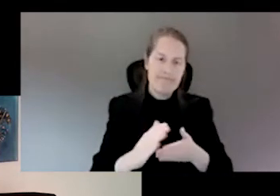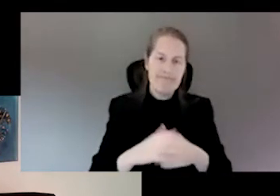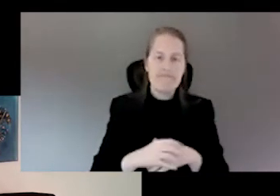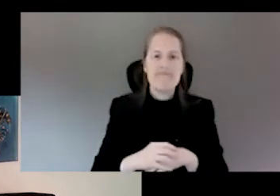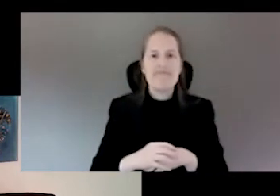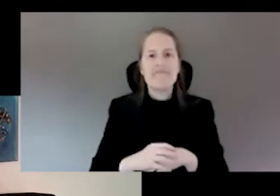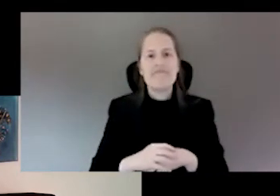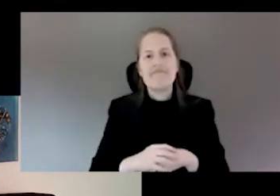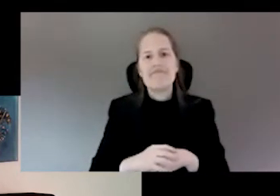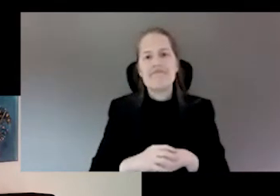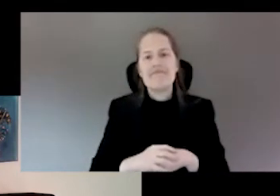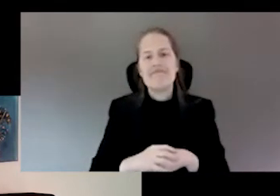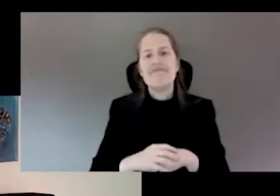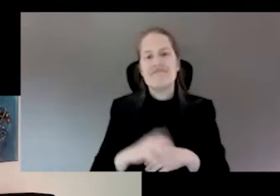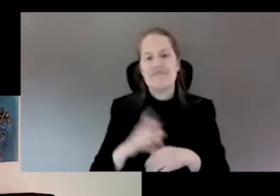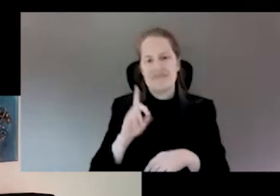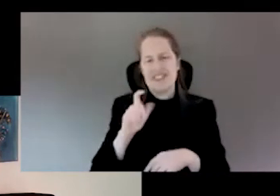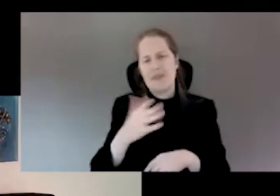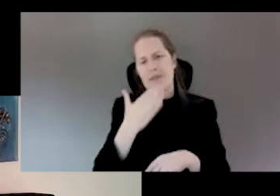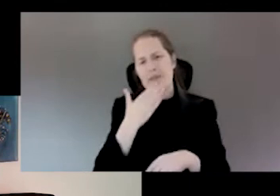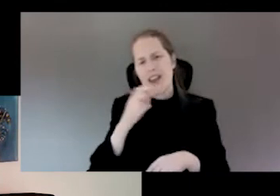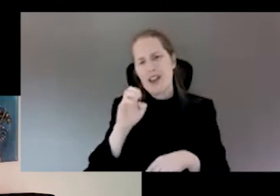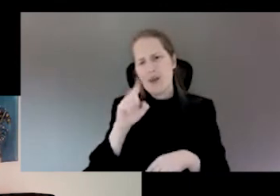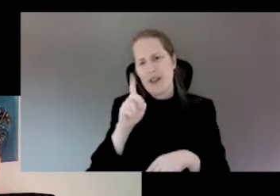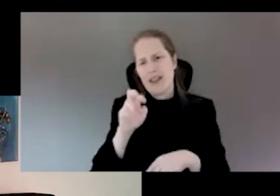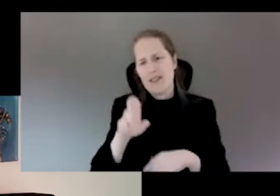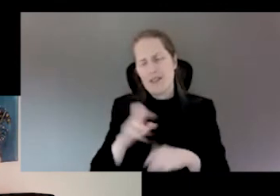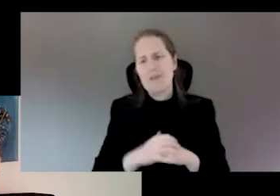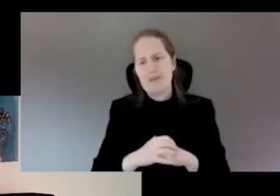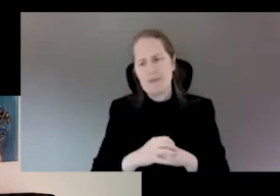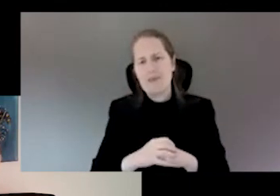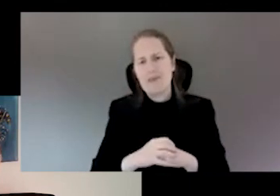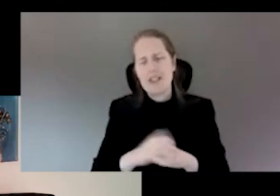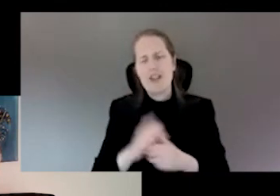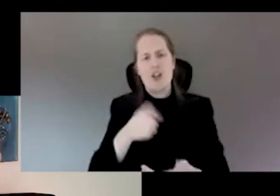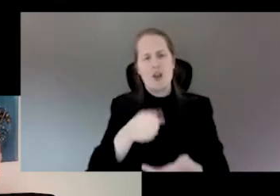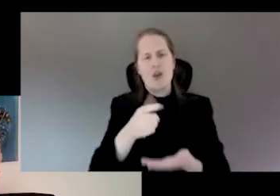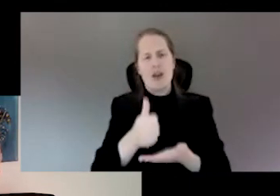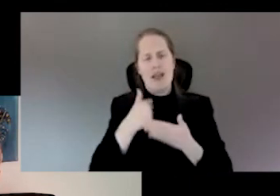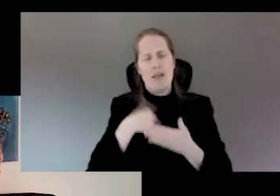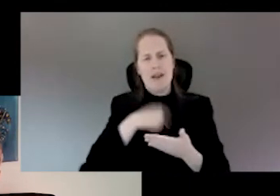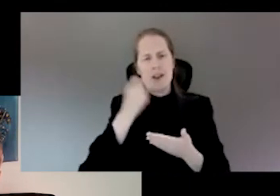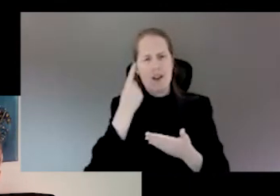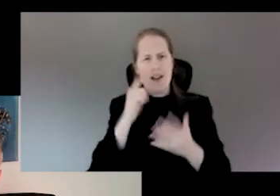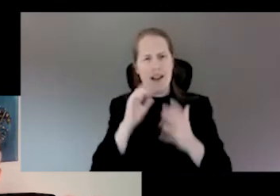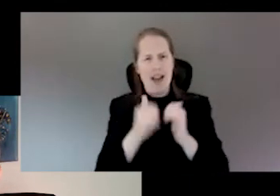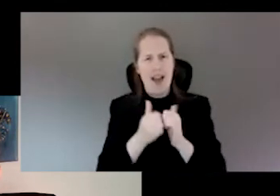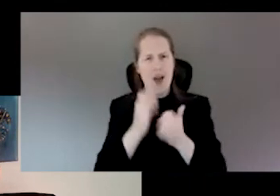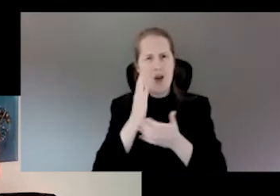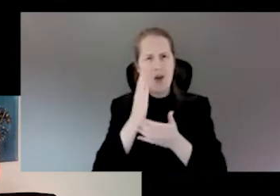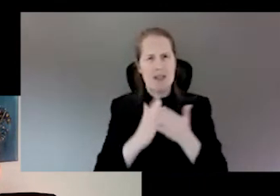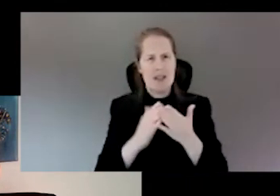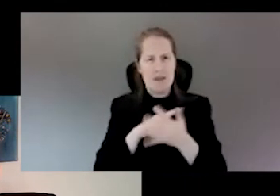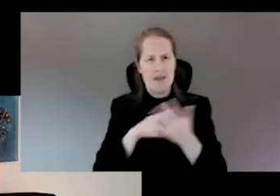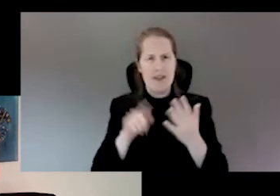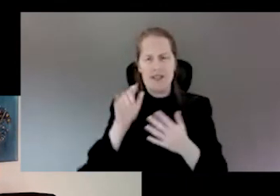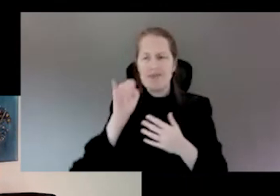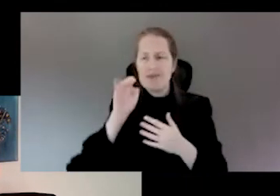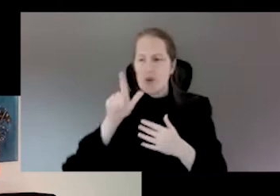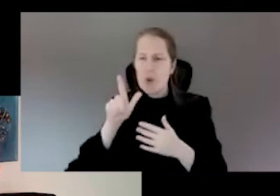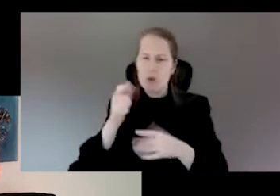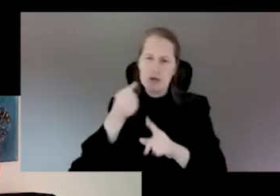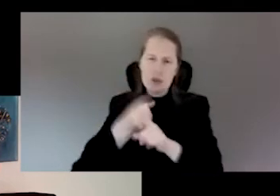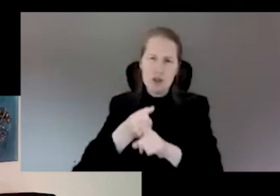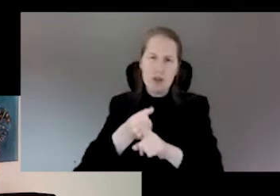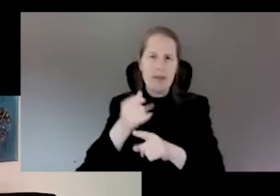Thank you, Elver, for that. So, you really helped us understand how some of these social determinants of health, right, and these